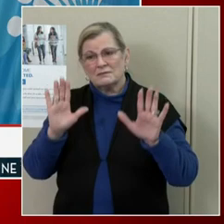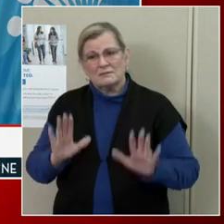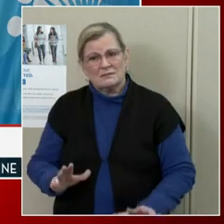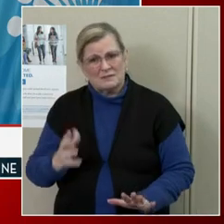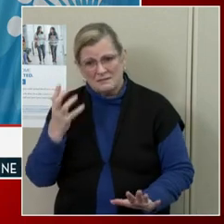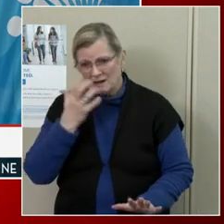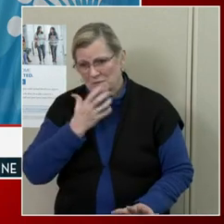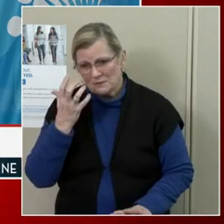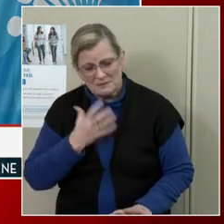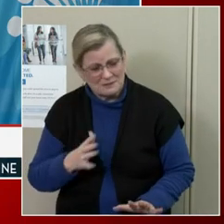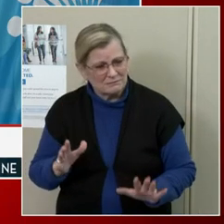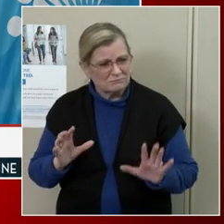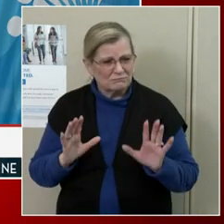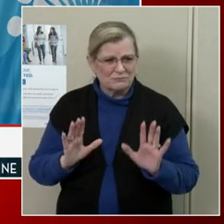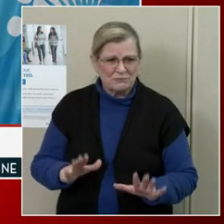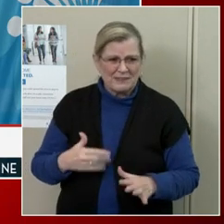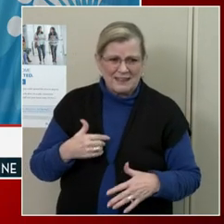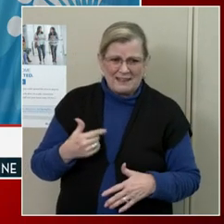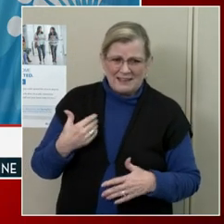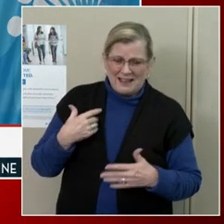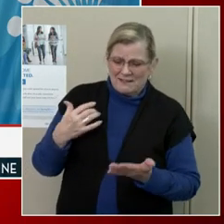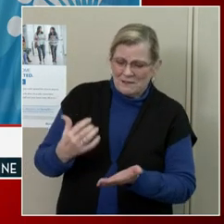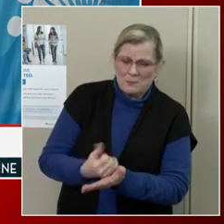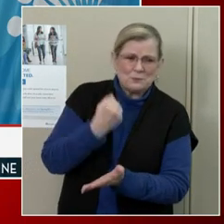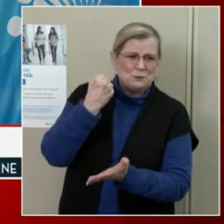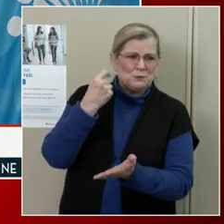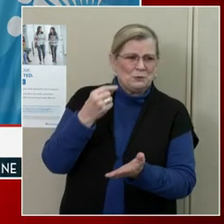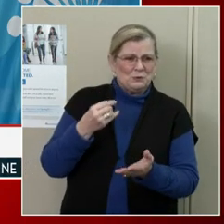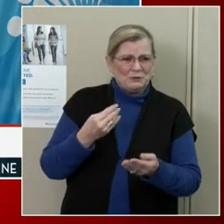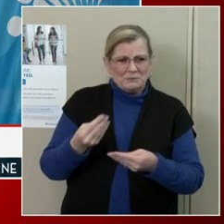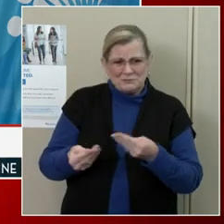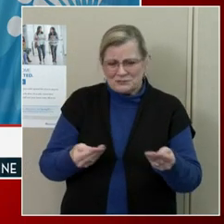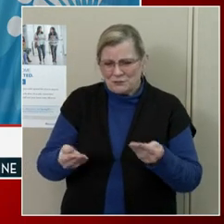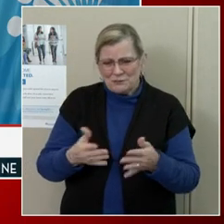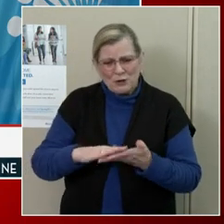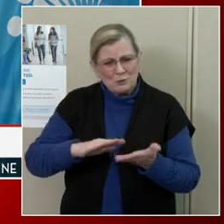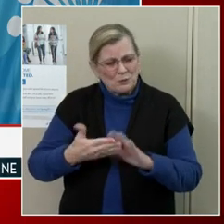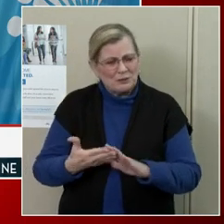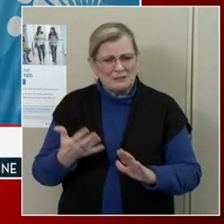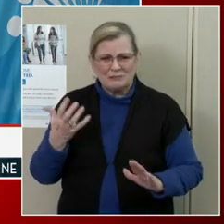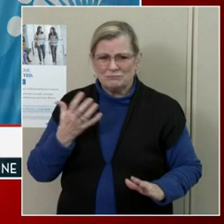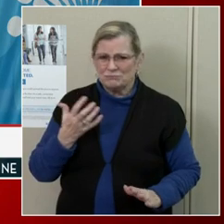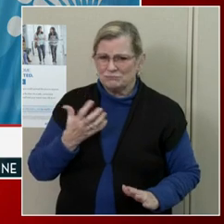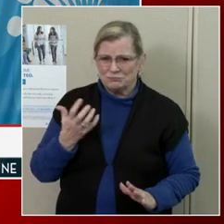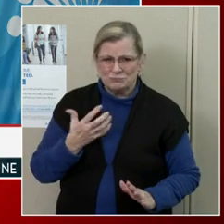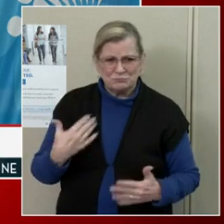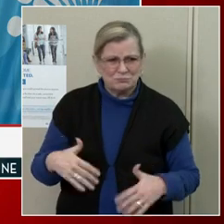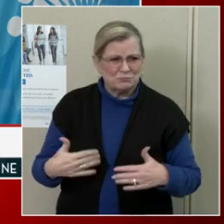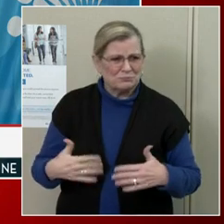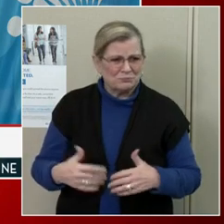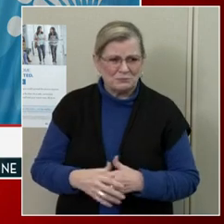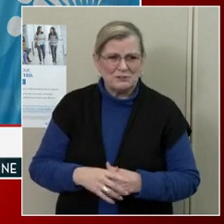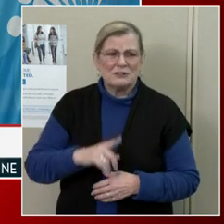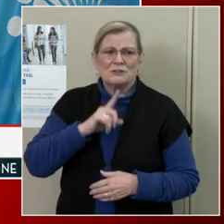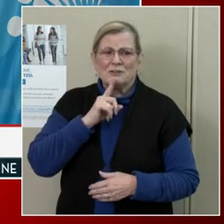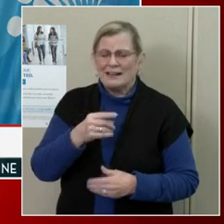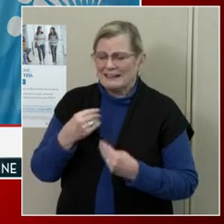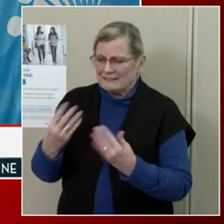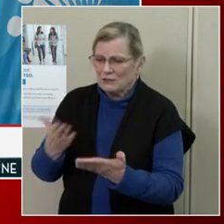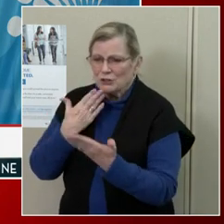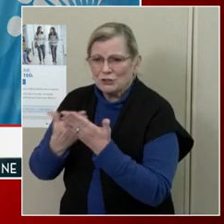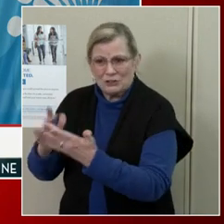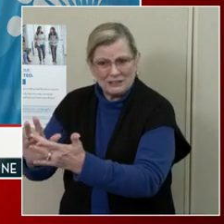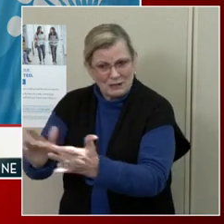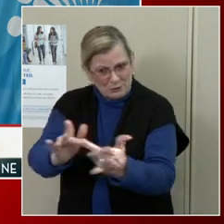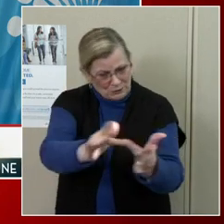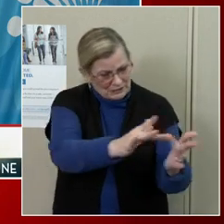this opportunity to serve the community in such a wonderful way, and to open up its network and to be able to serve as a site